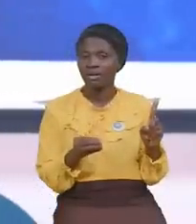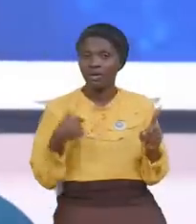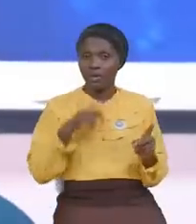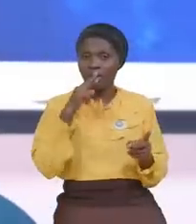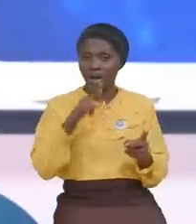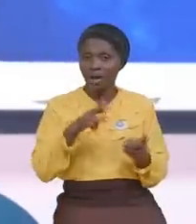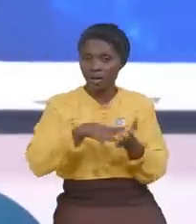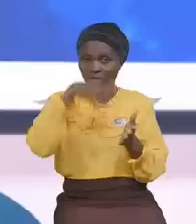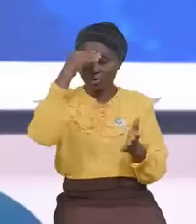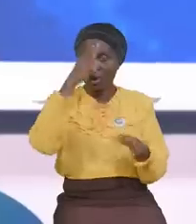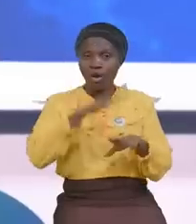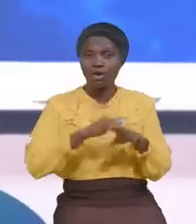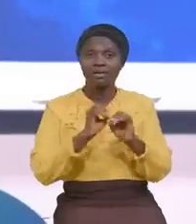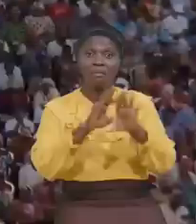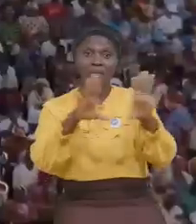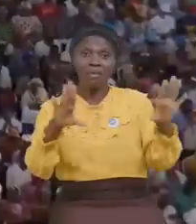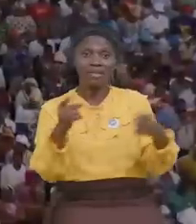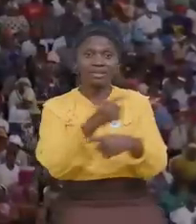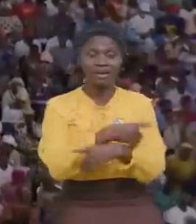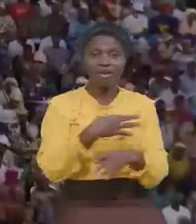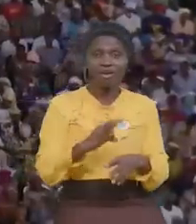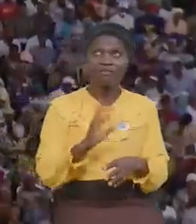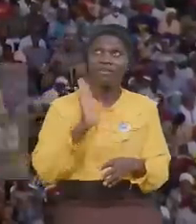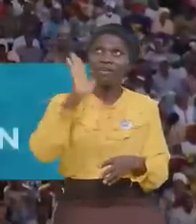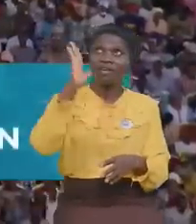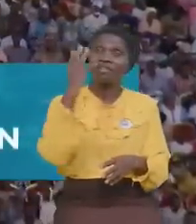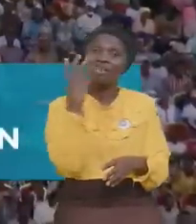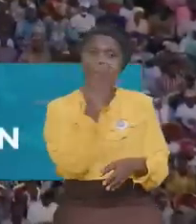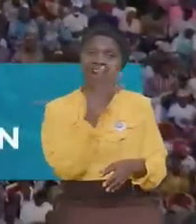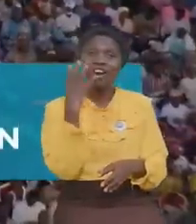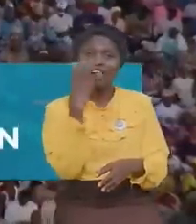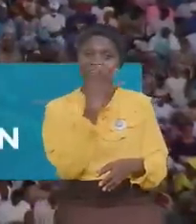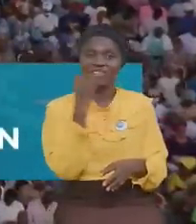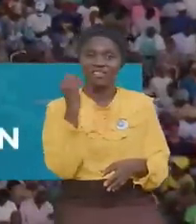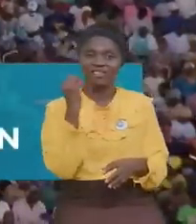bright day of his gracious visitation.